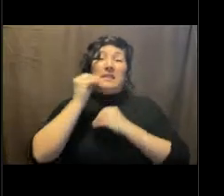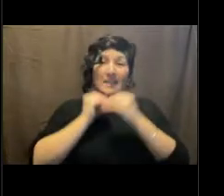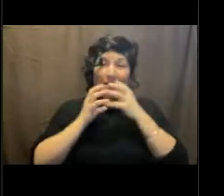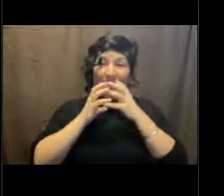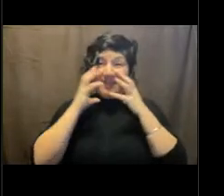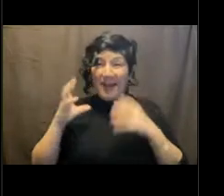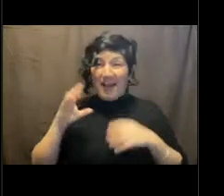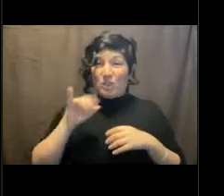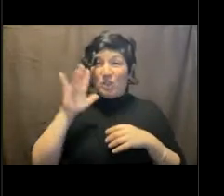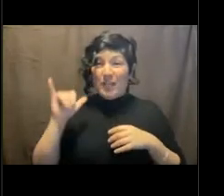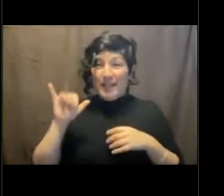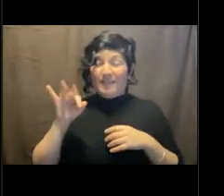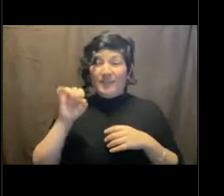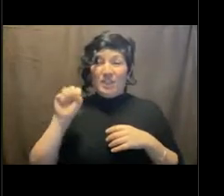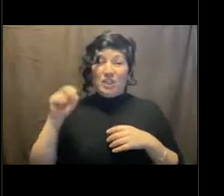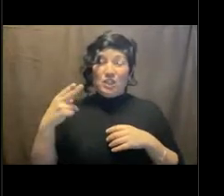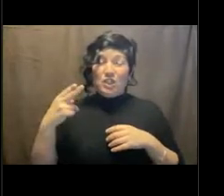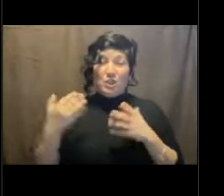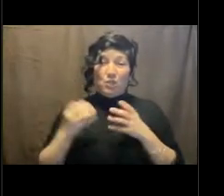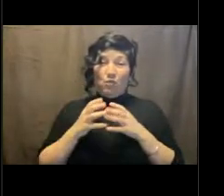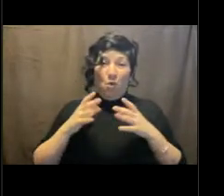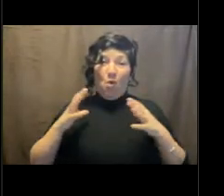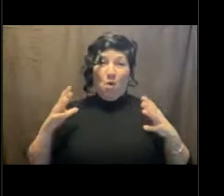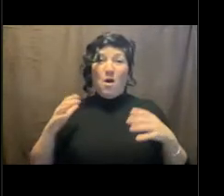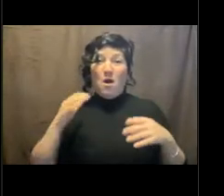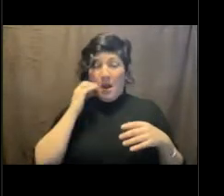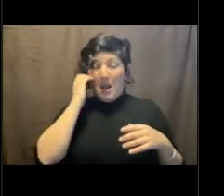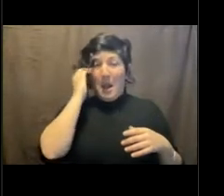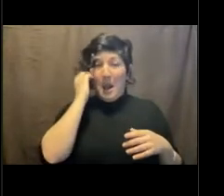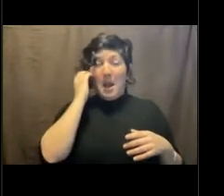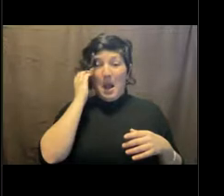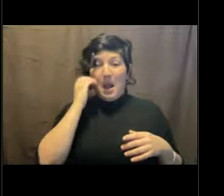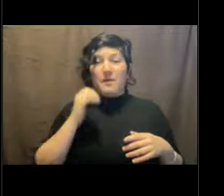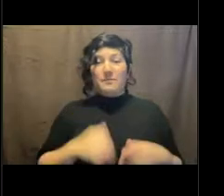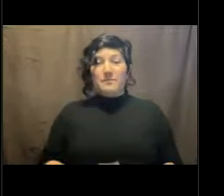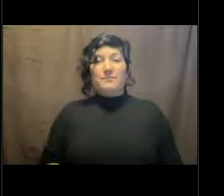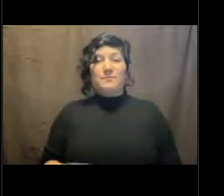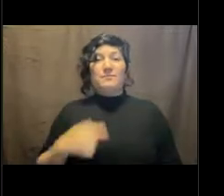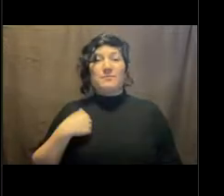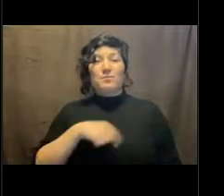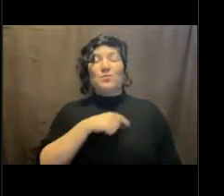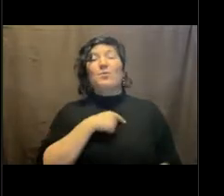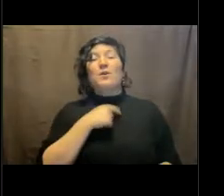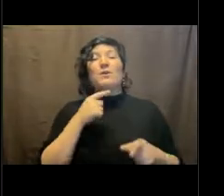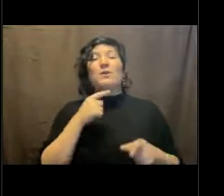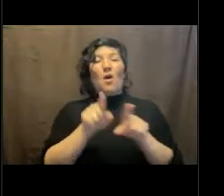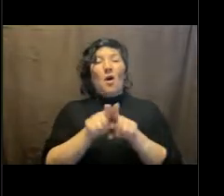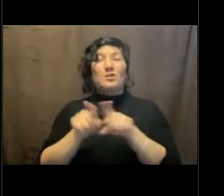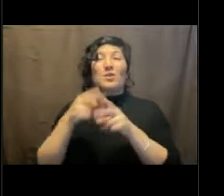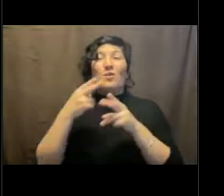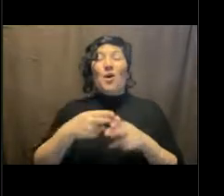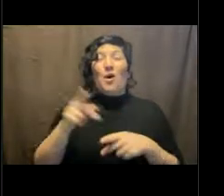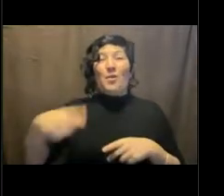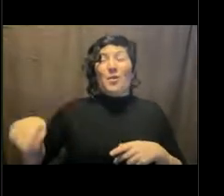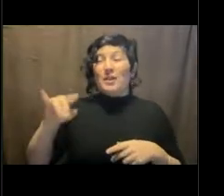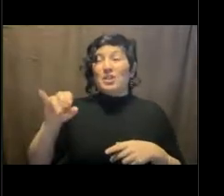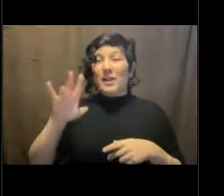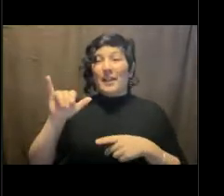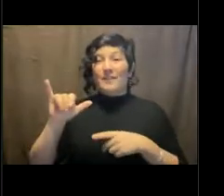big. But yes, that is right. They eat primarily jellyfish, or what we also call gelatinous zooplankton. Okay, next slide,